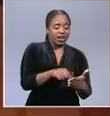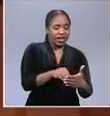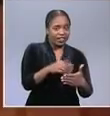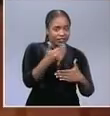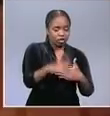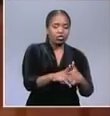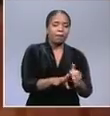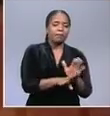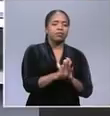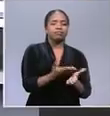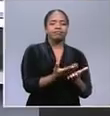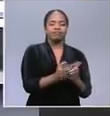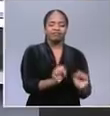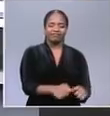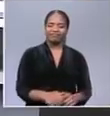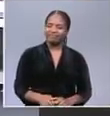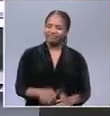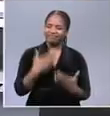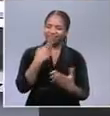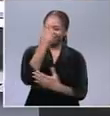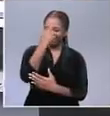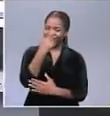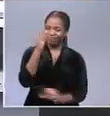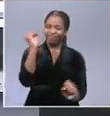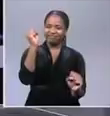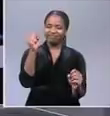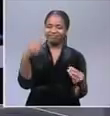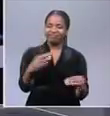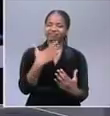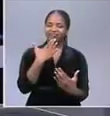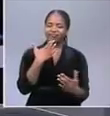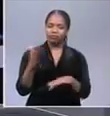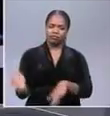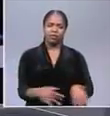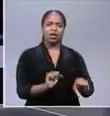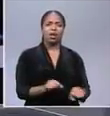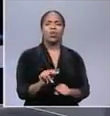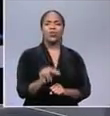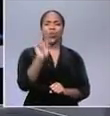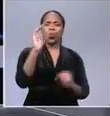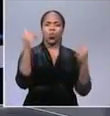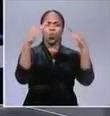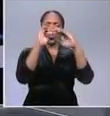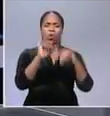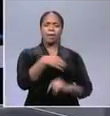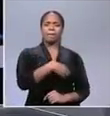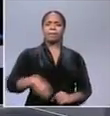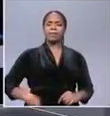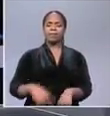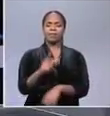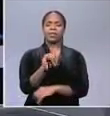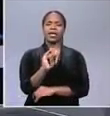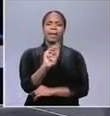crucial elections, Sally. Yes, indeed. Thank you very much, Refiwa Madzena. Let's take a look at international news now. And North Korea's